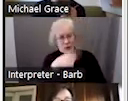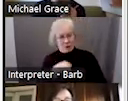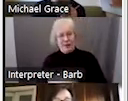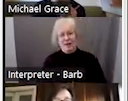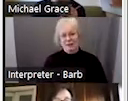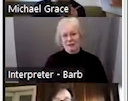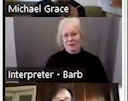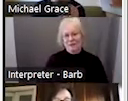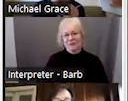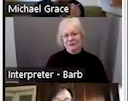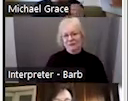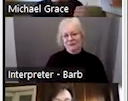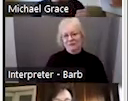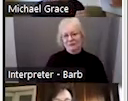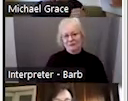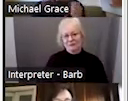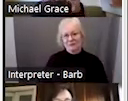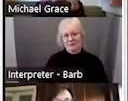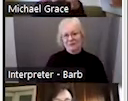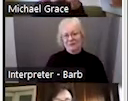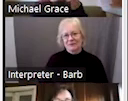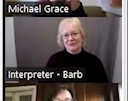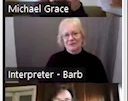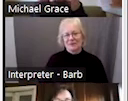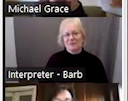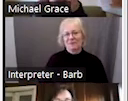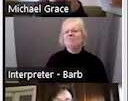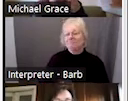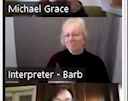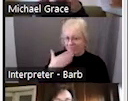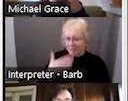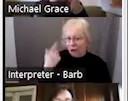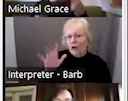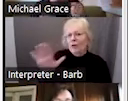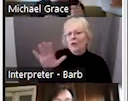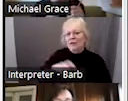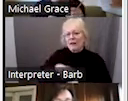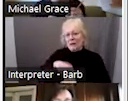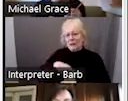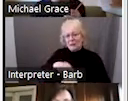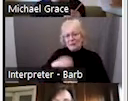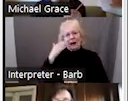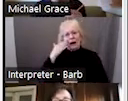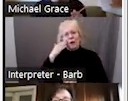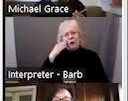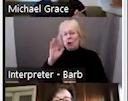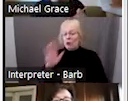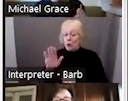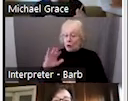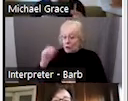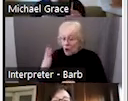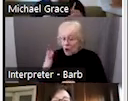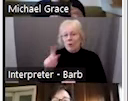on my behalf. Well, thank you again for taking time out of your day. And I know your job and your commitments are really